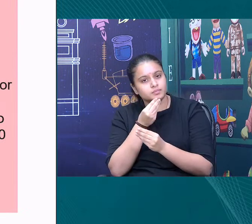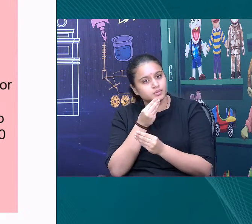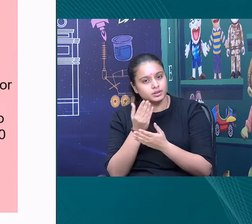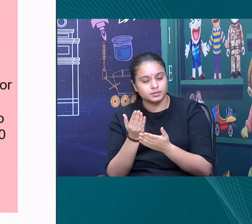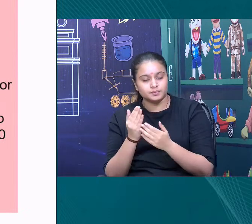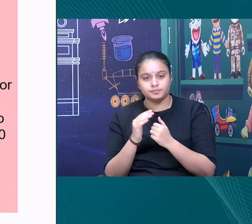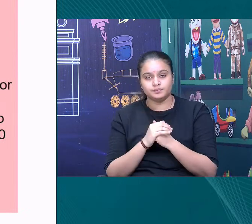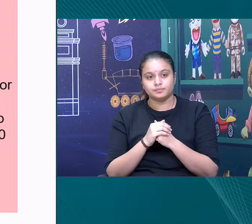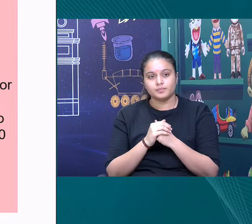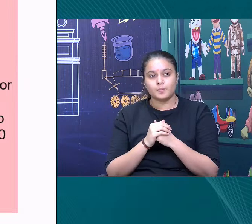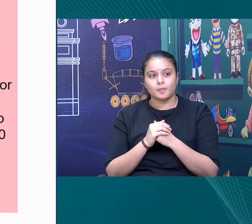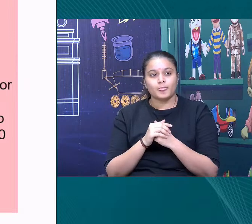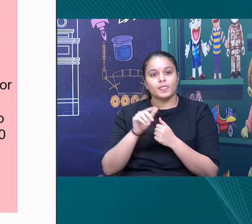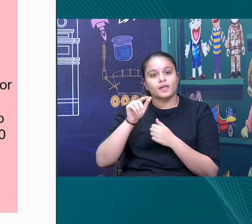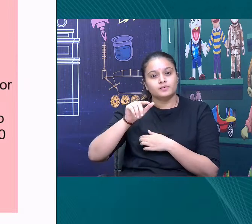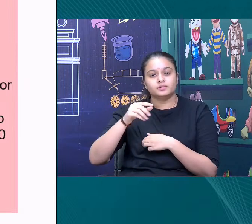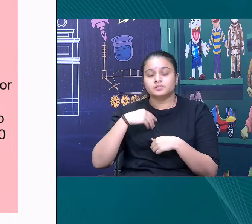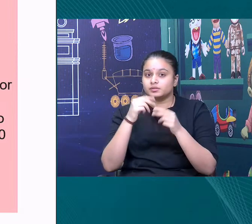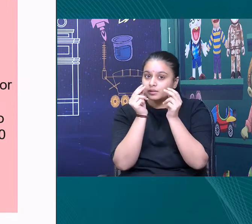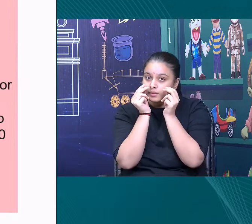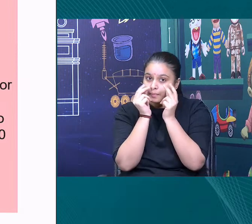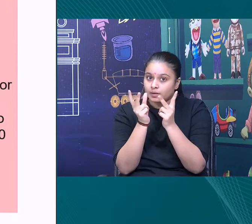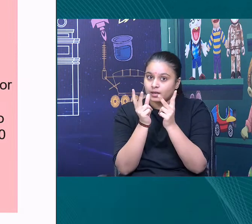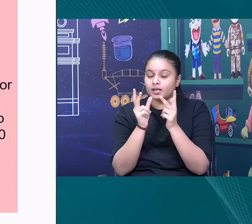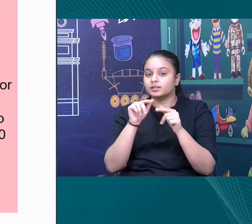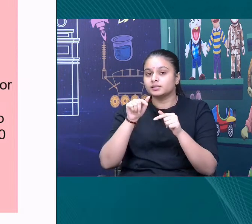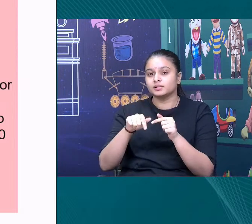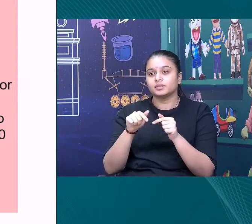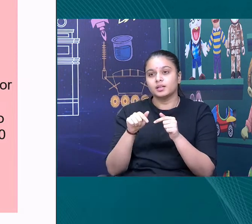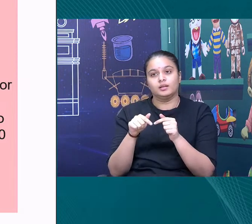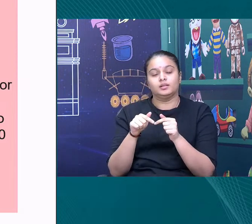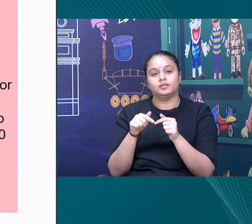10 minutes, and it was so surprising that